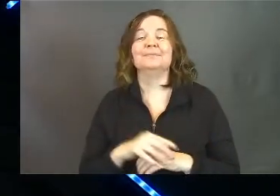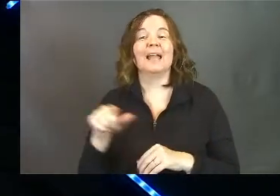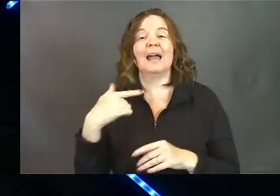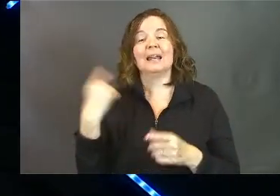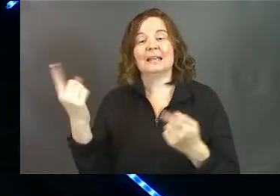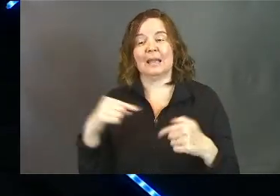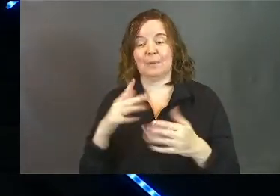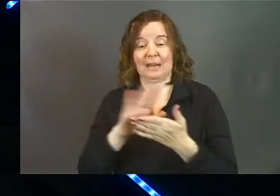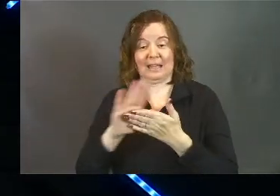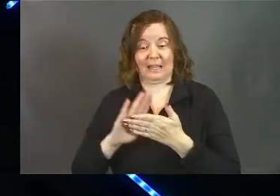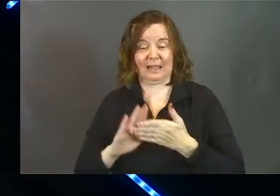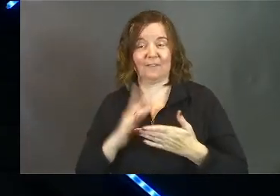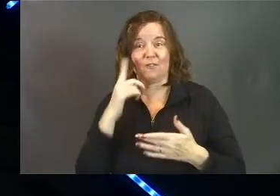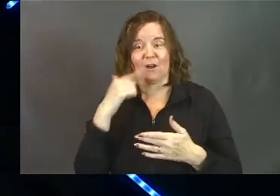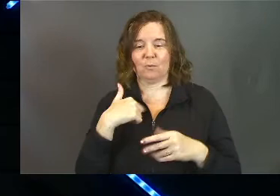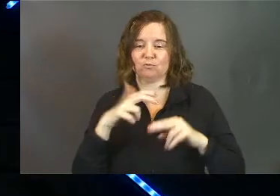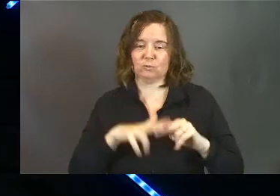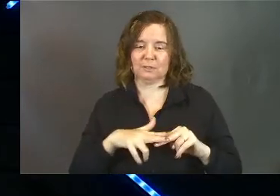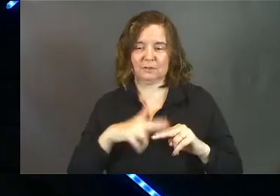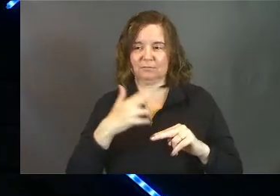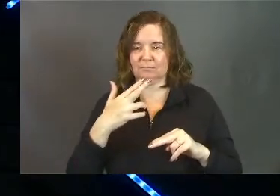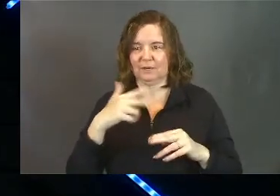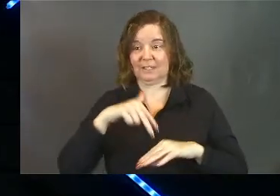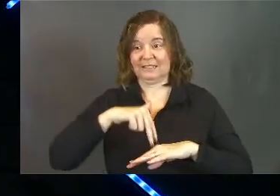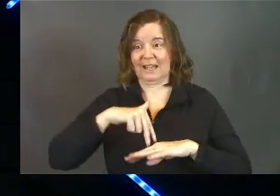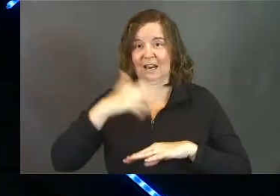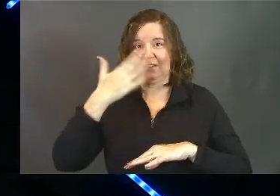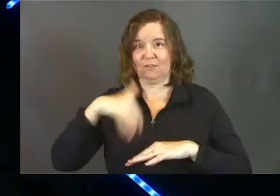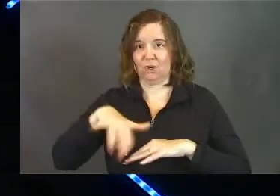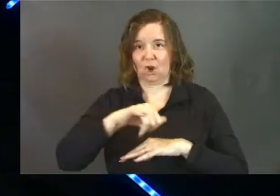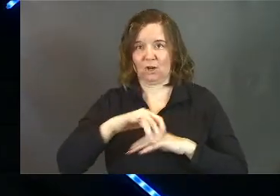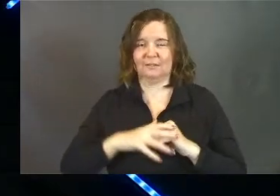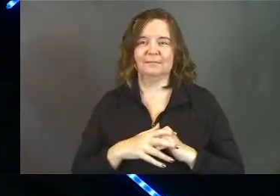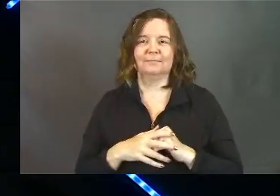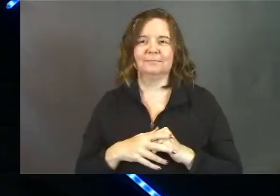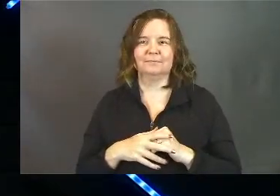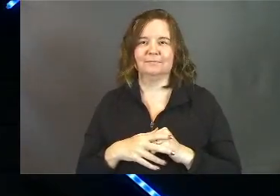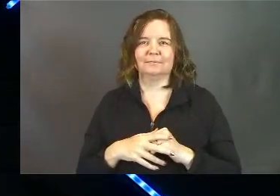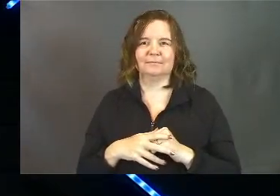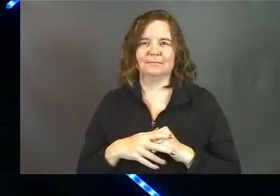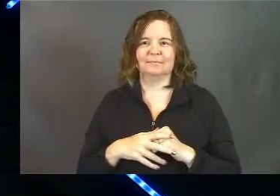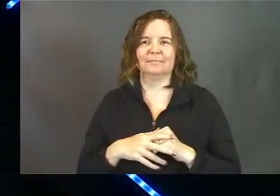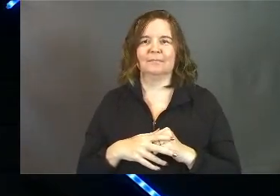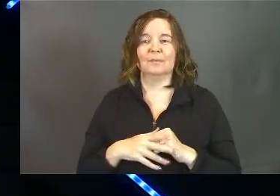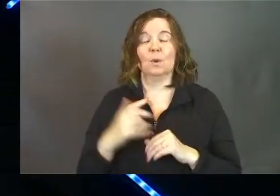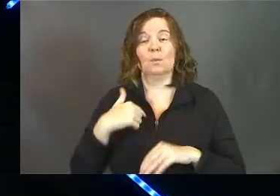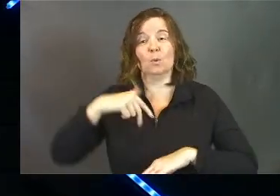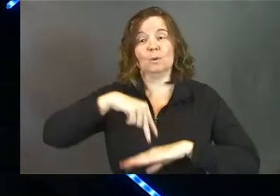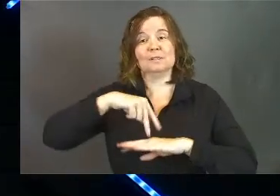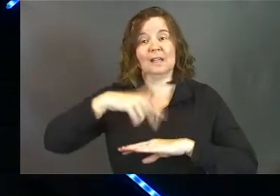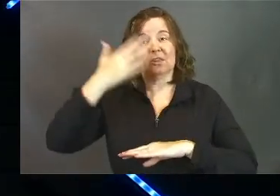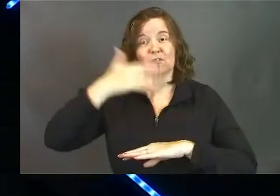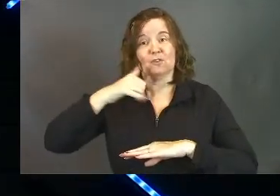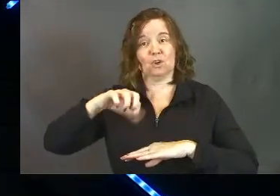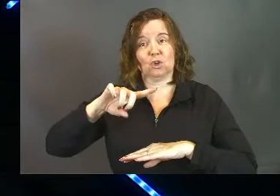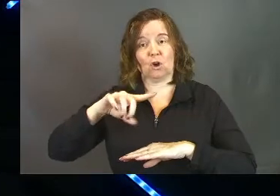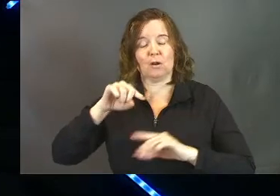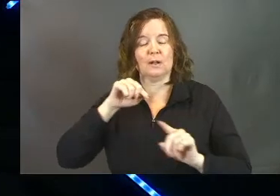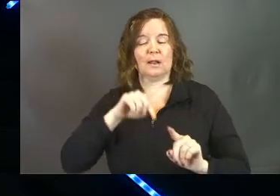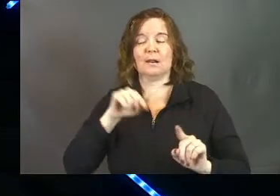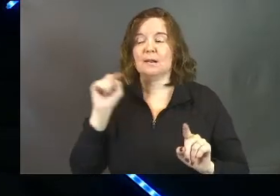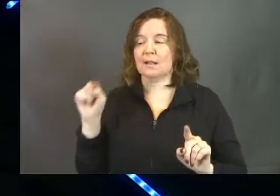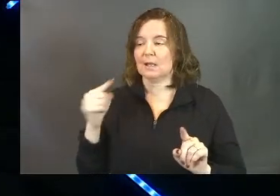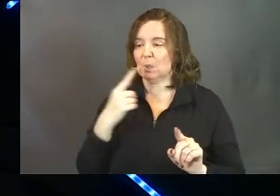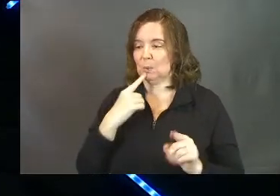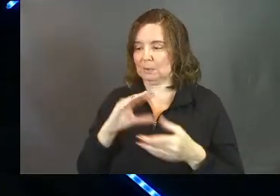And he came over and he cleaned our carpets, you know? And we're sitting in our front, or standing in our front yard. We weren't sitting, because then we'd be sitting on the ground. But we're standing in the front yard, and